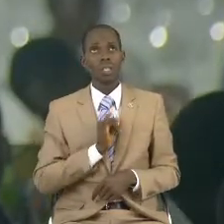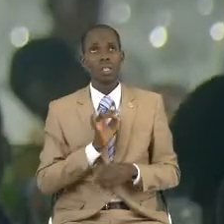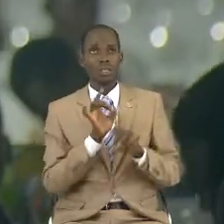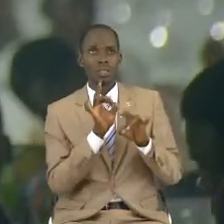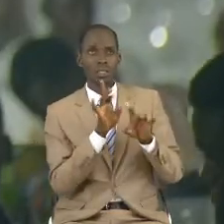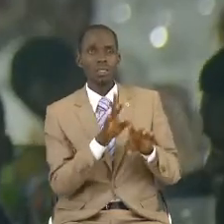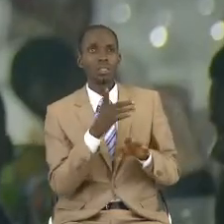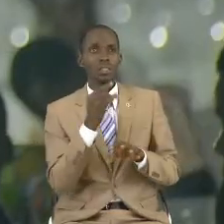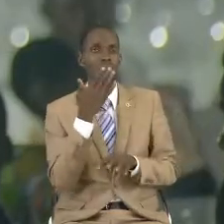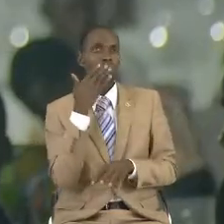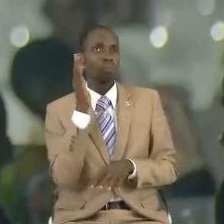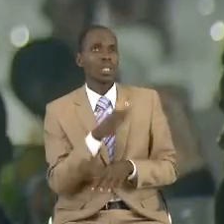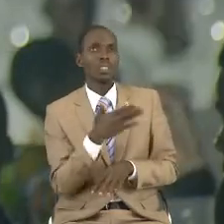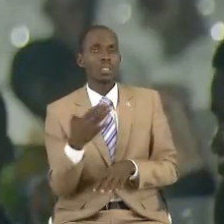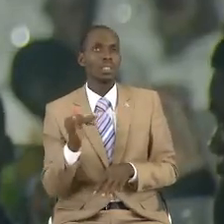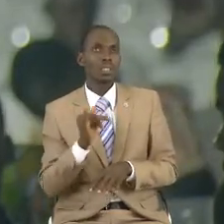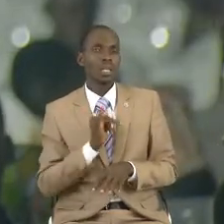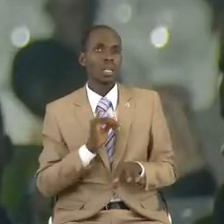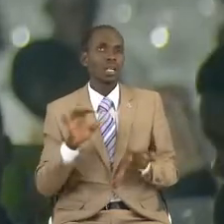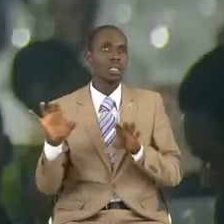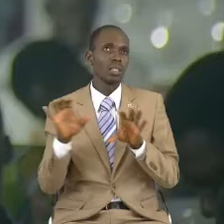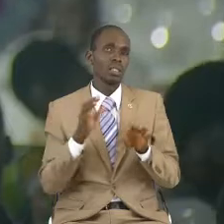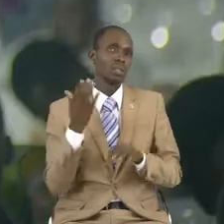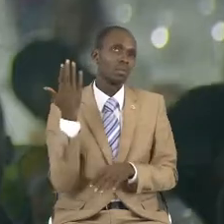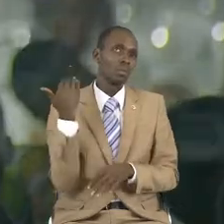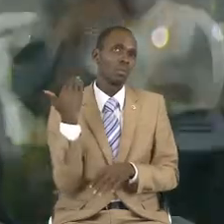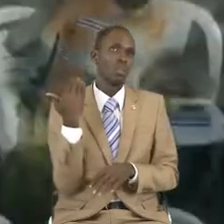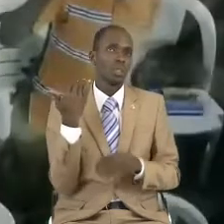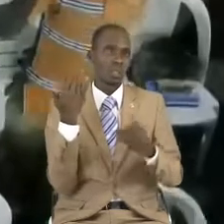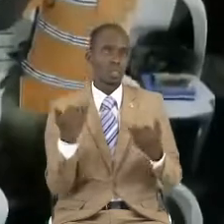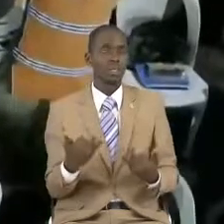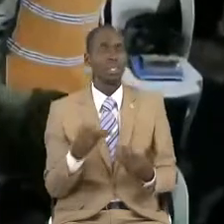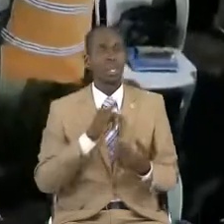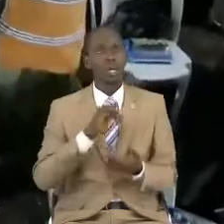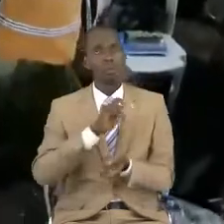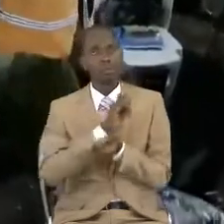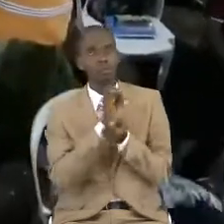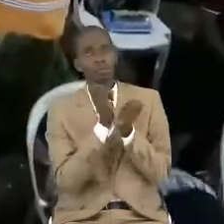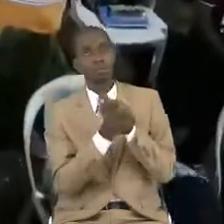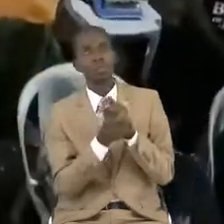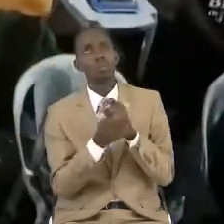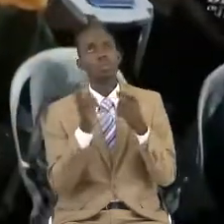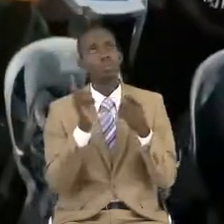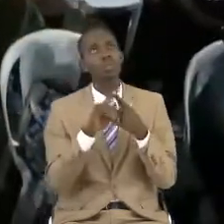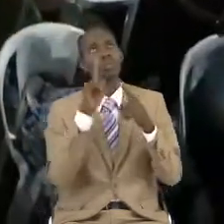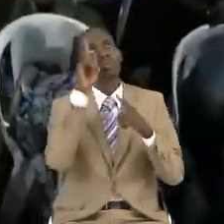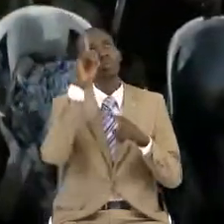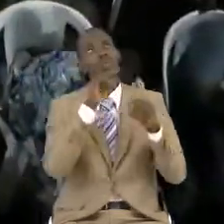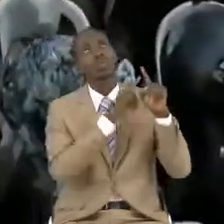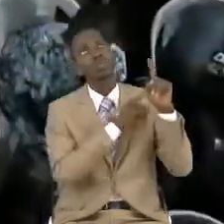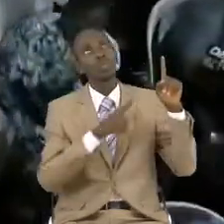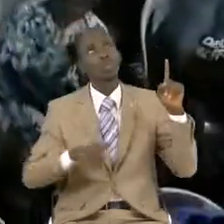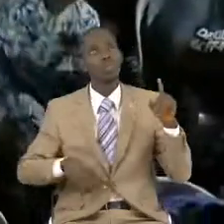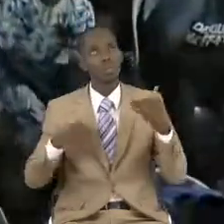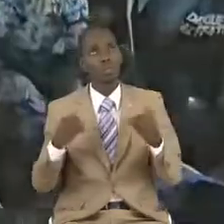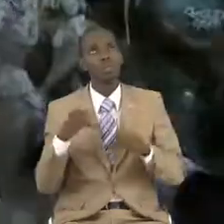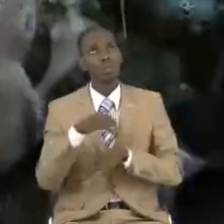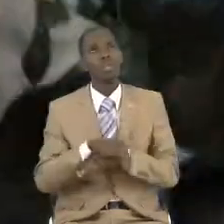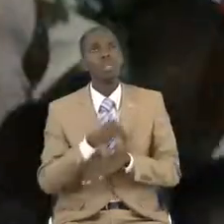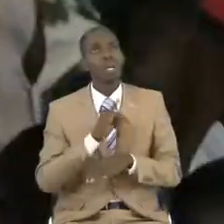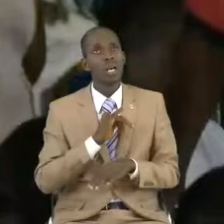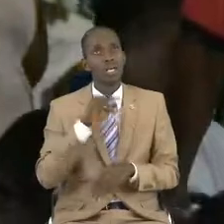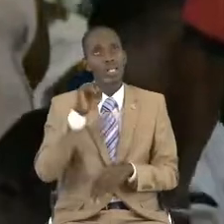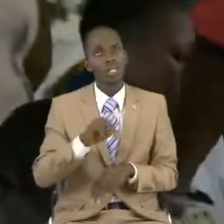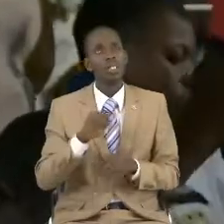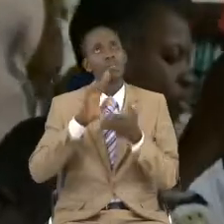doing and now i turn and i turn to the lord tonight i need forgiveness from you i need